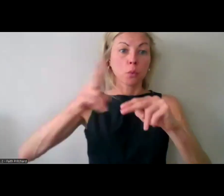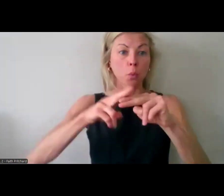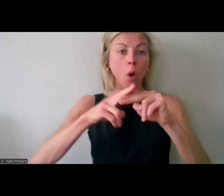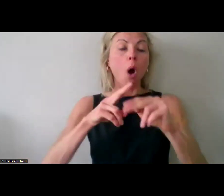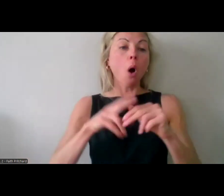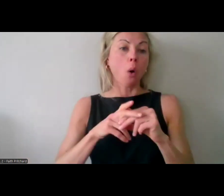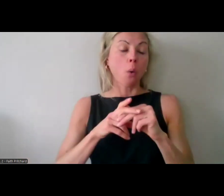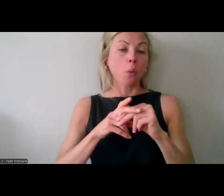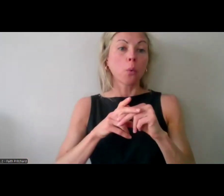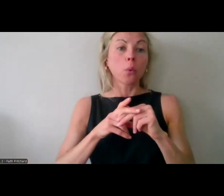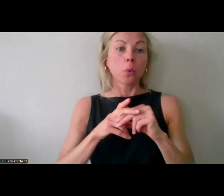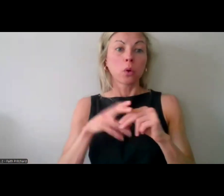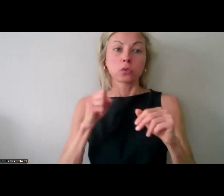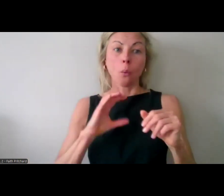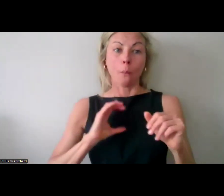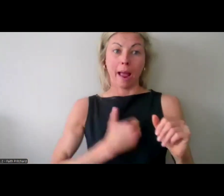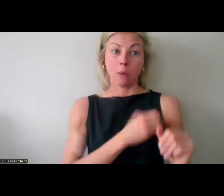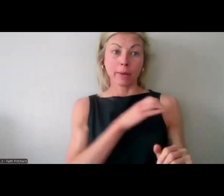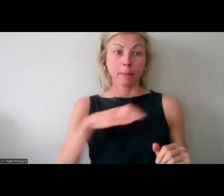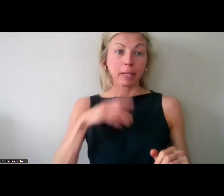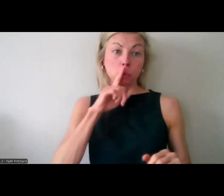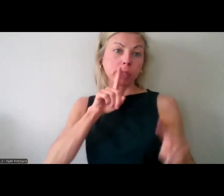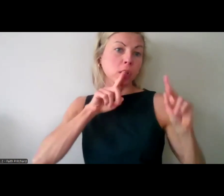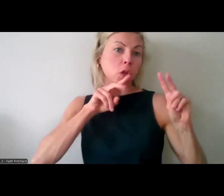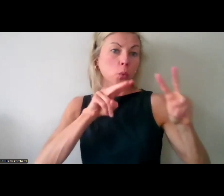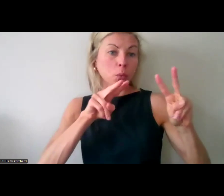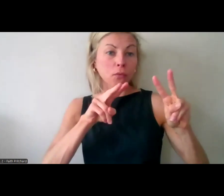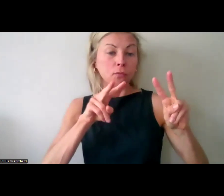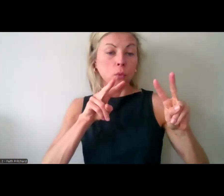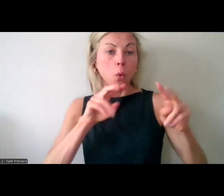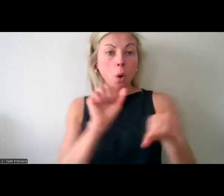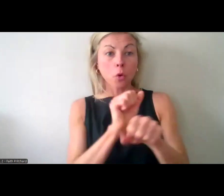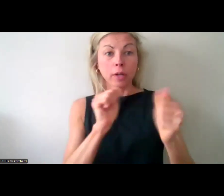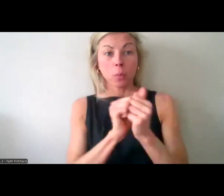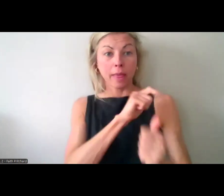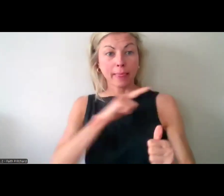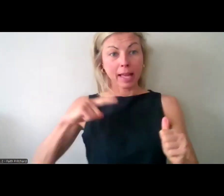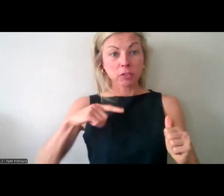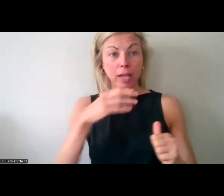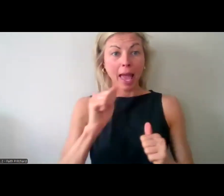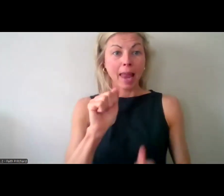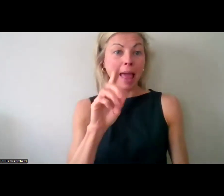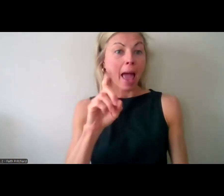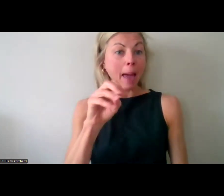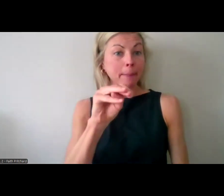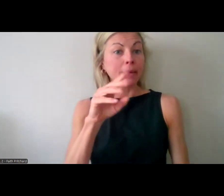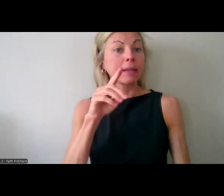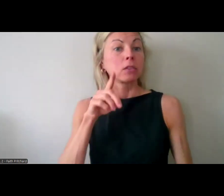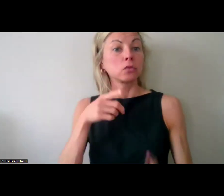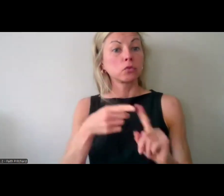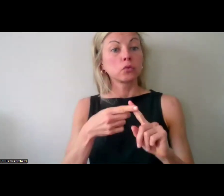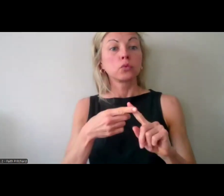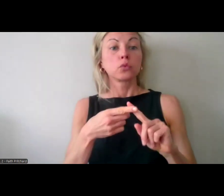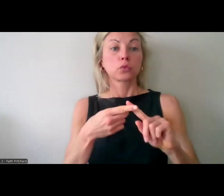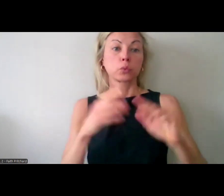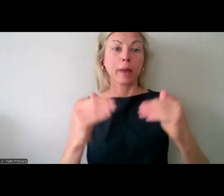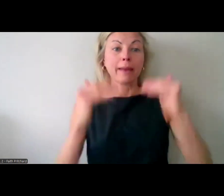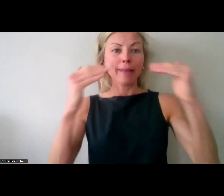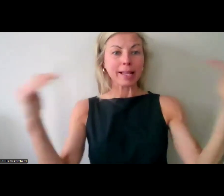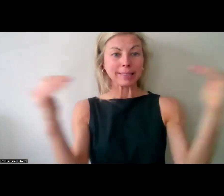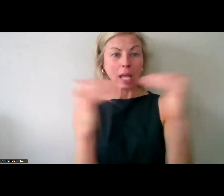looks forward to working with the legislature and the administration to advance equitable aging for all. So thank